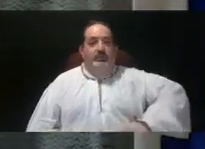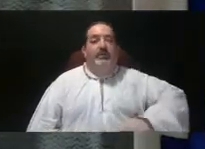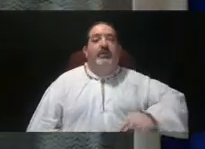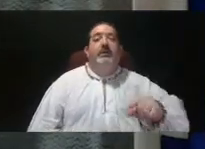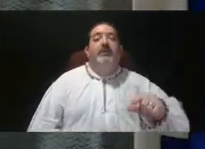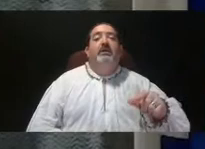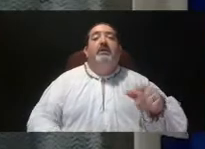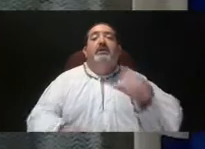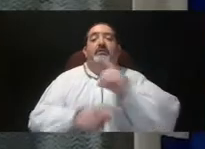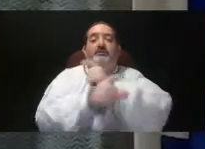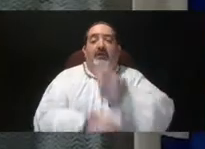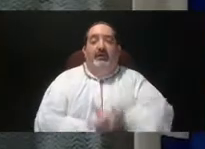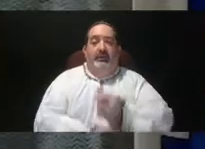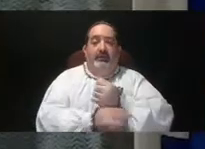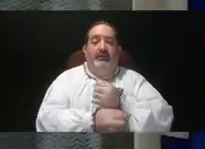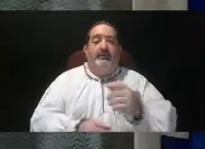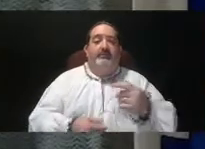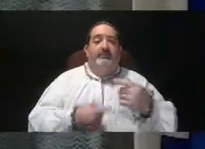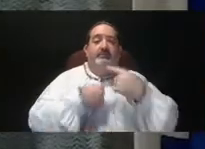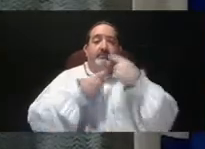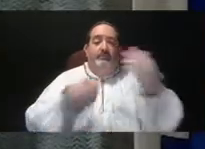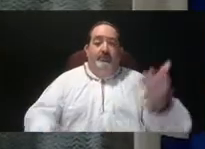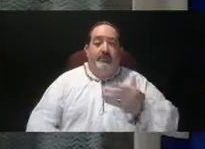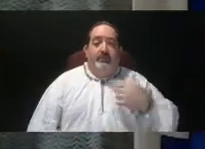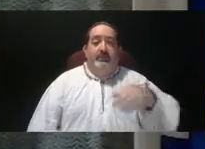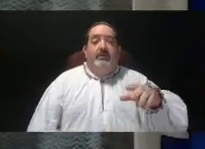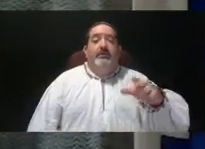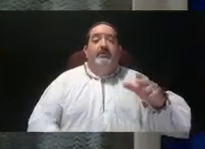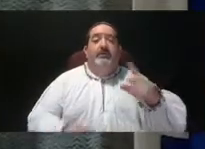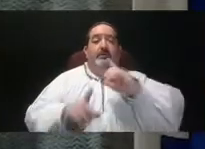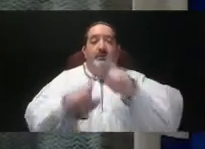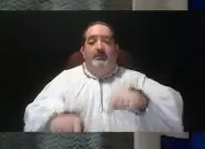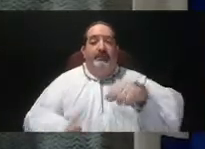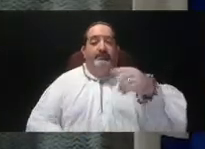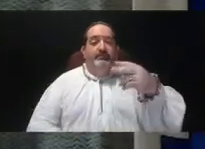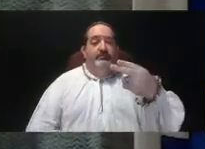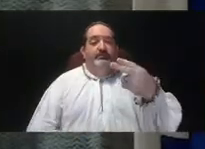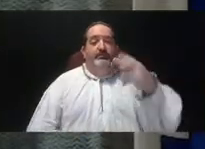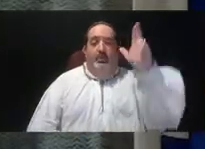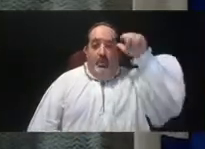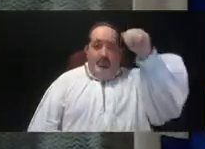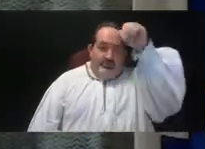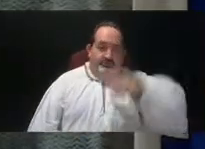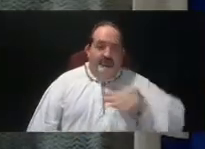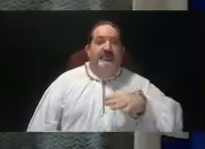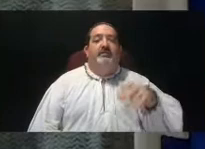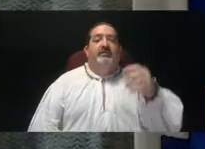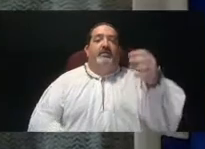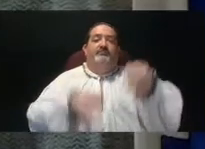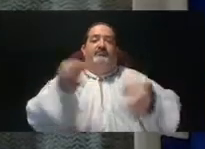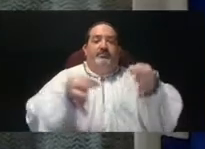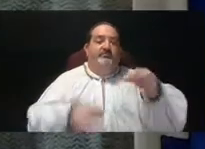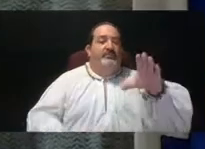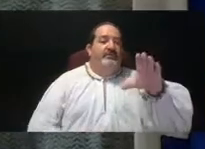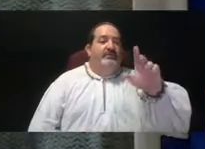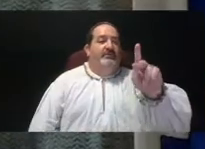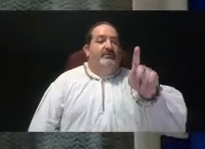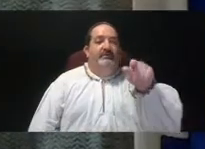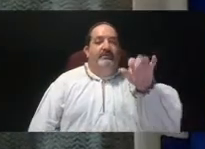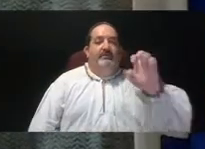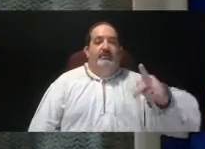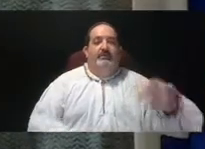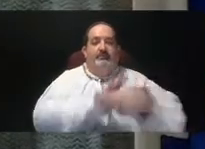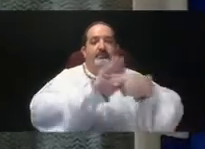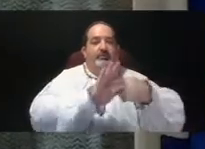greetings. It is our command that the horsemen of Judgment Keep should enjoy the rights and privileges of a right noble household of